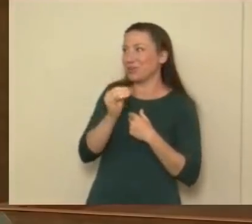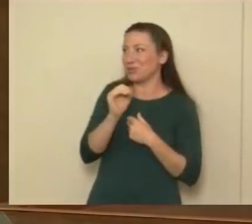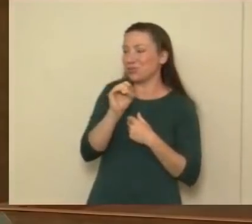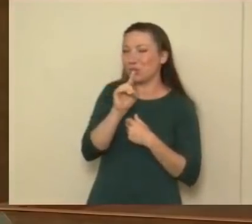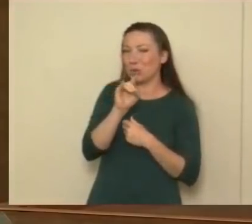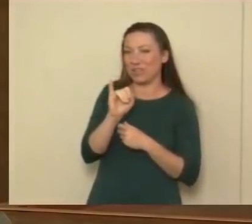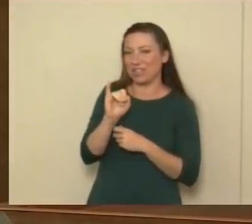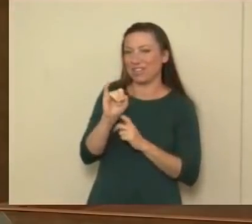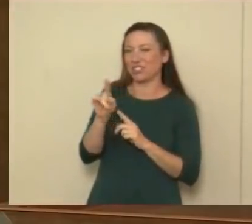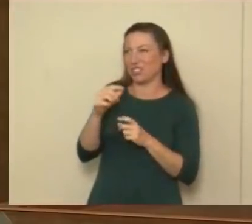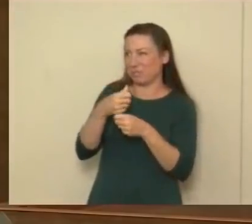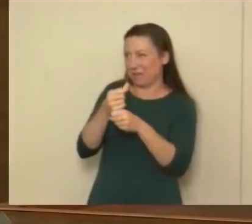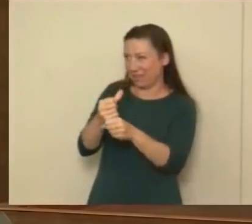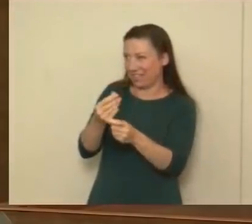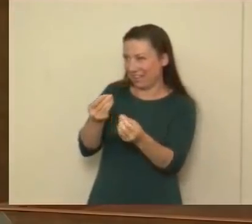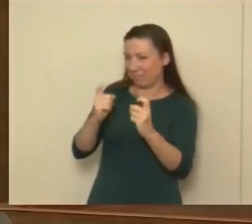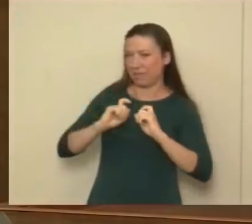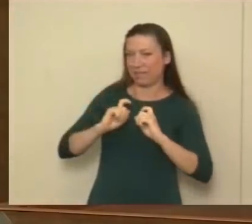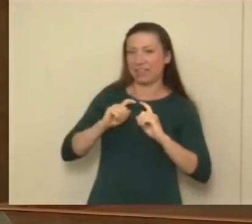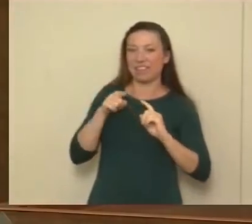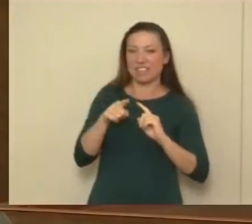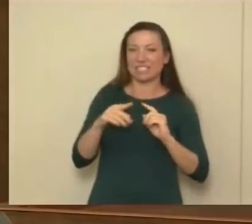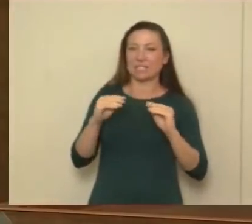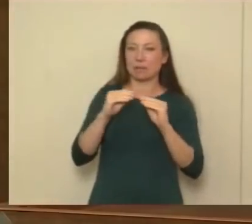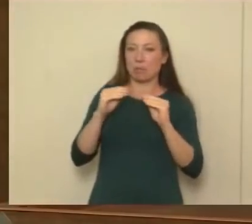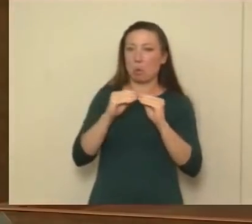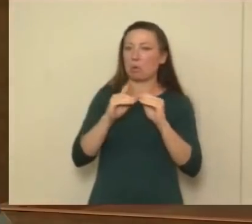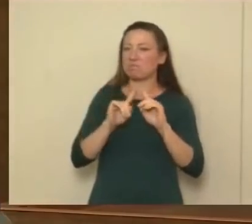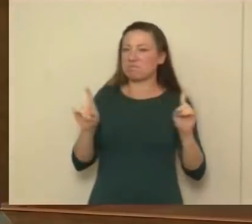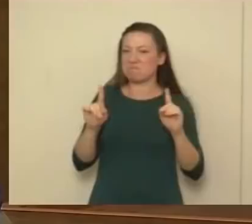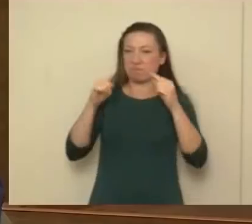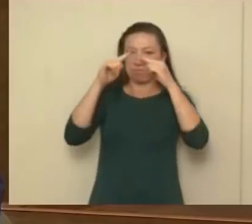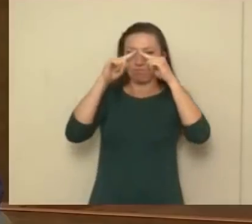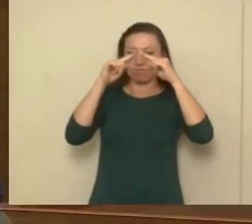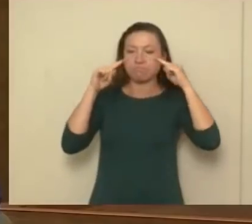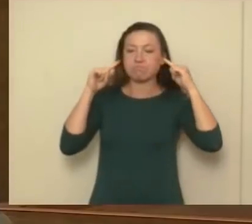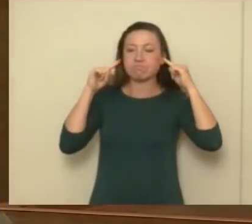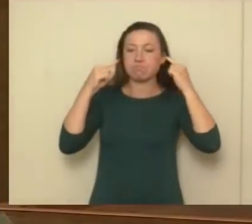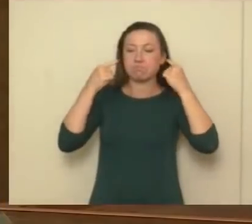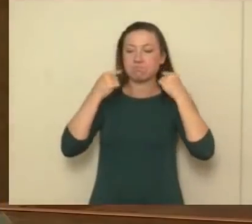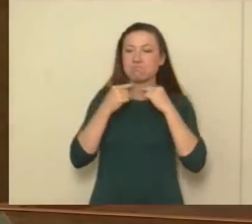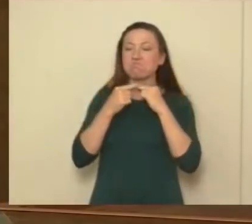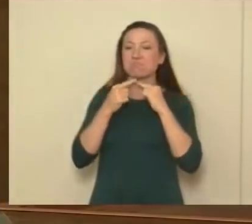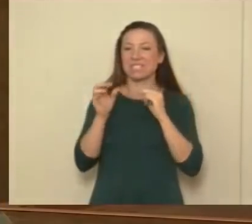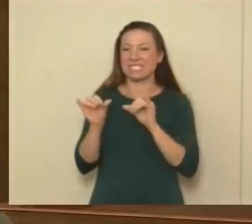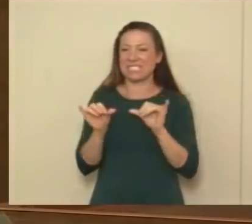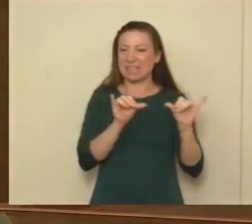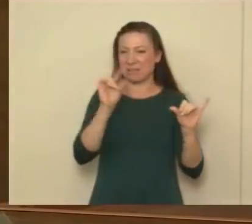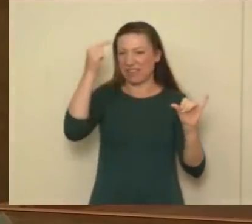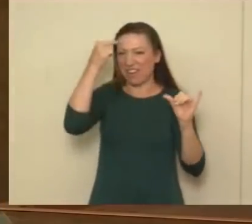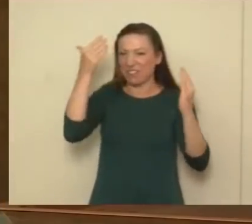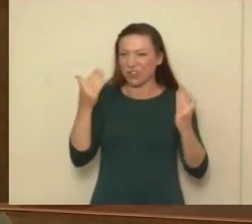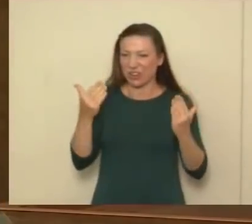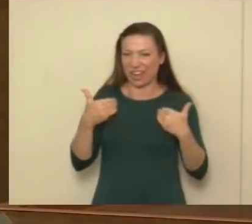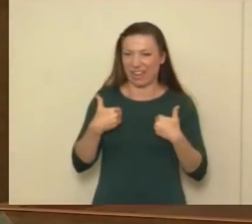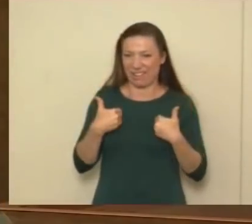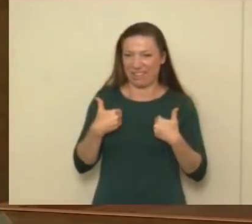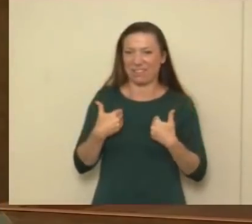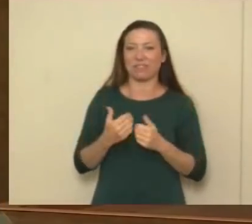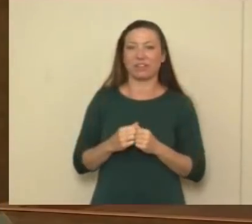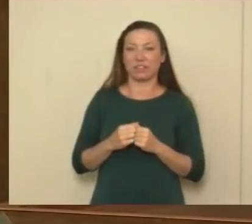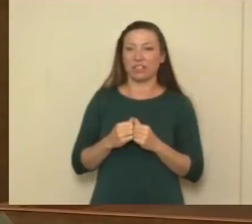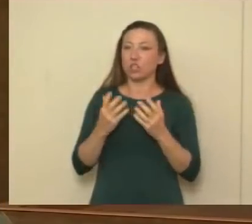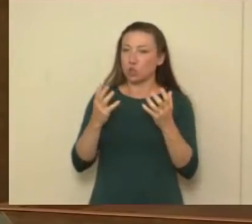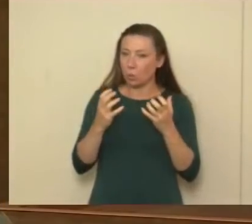that's sort of the vertical mask like the governor is wearing today, and that you want to fit tight. Those tend to bow out a little bit